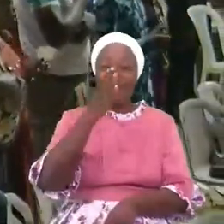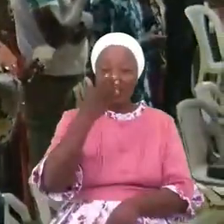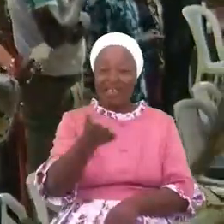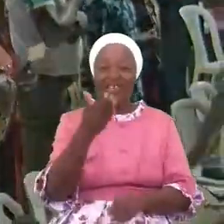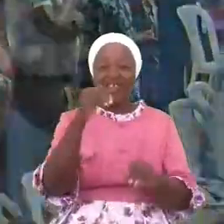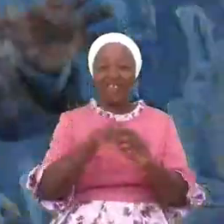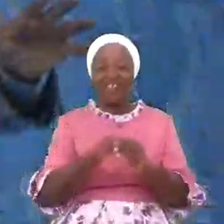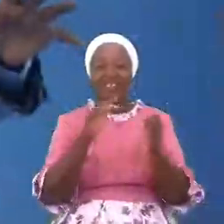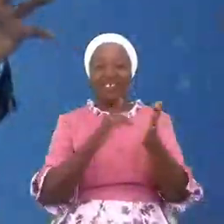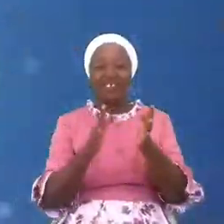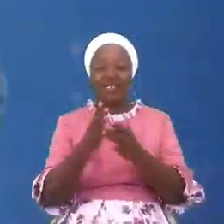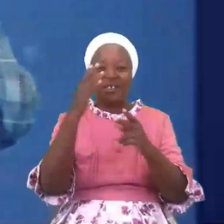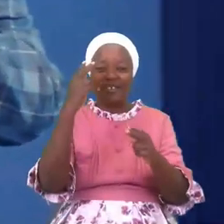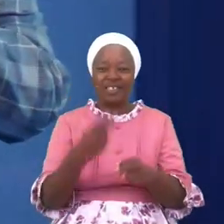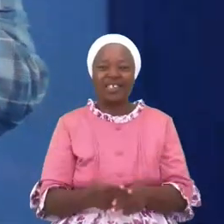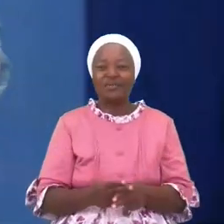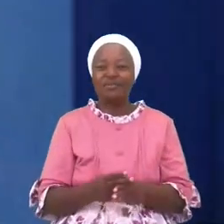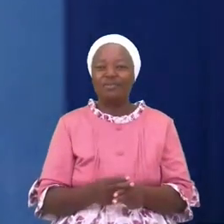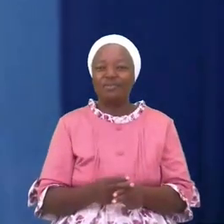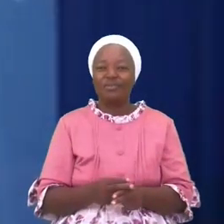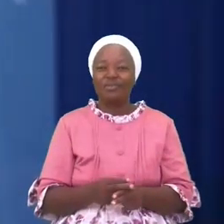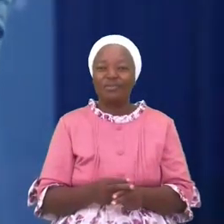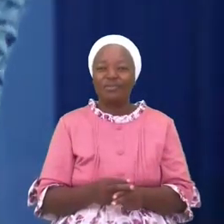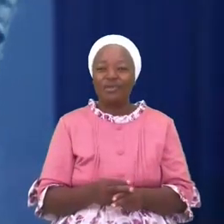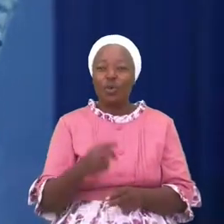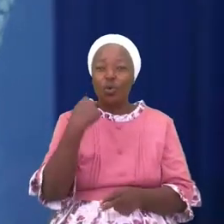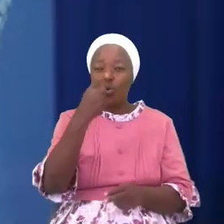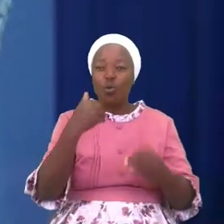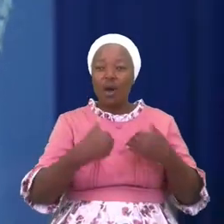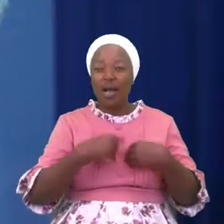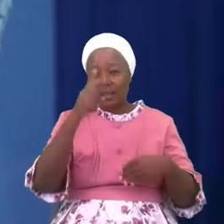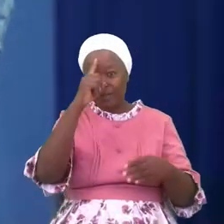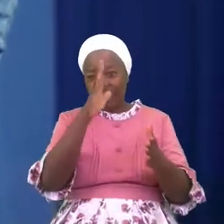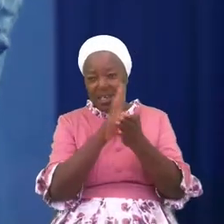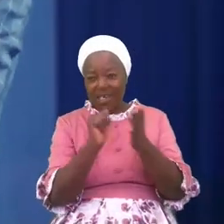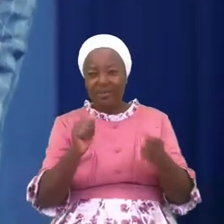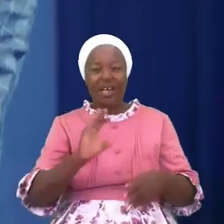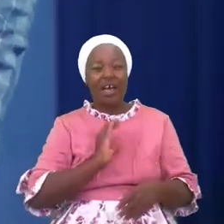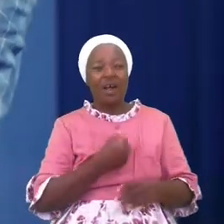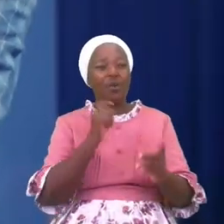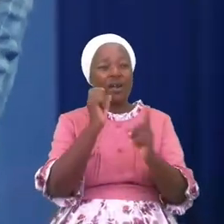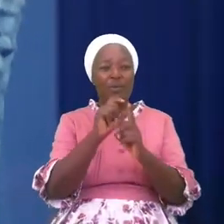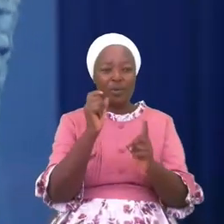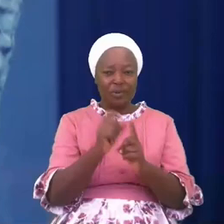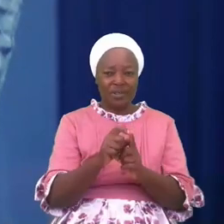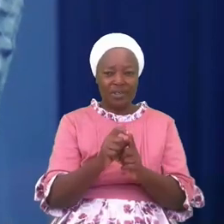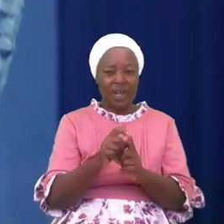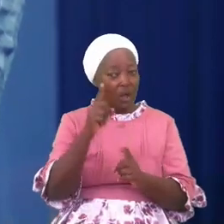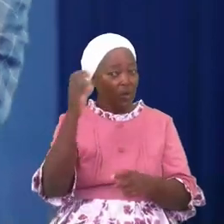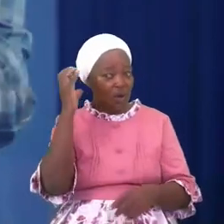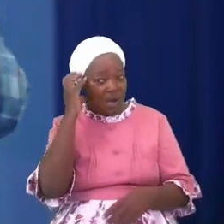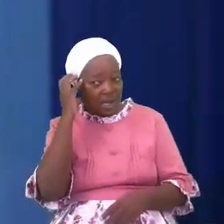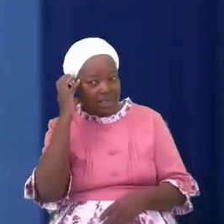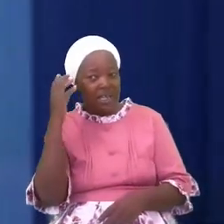Who has believed our report? You've heard the report. Christ